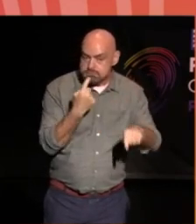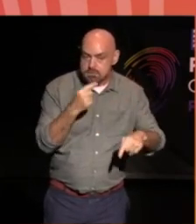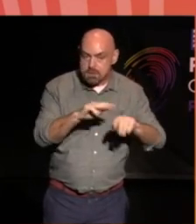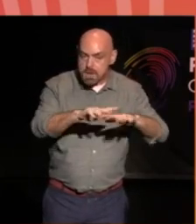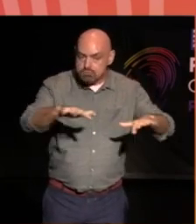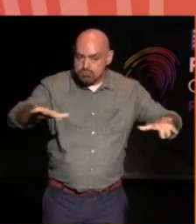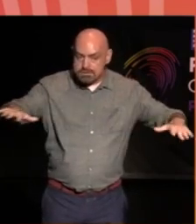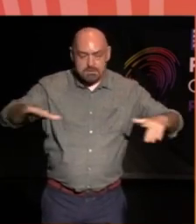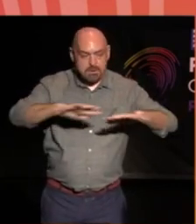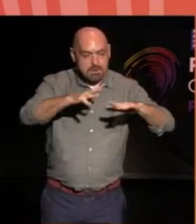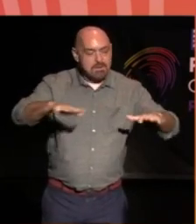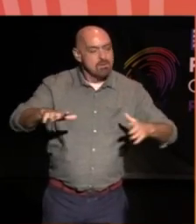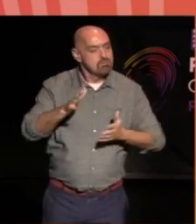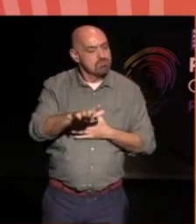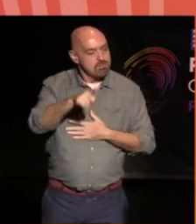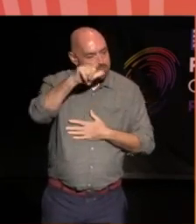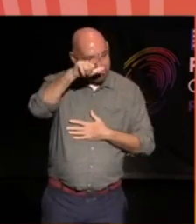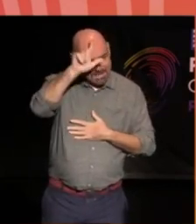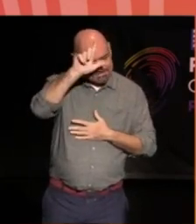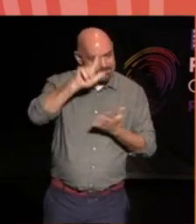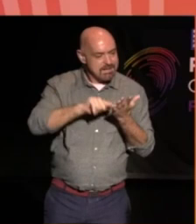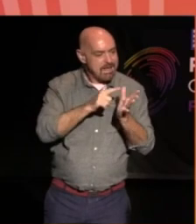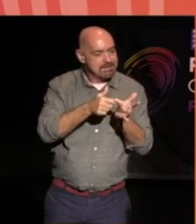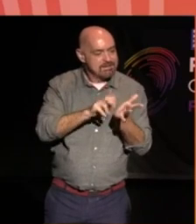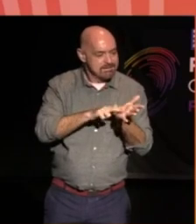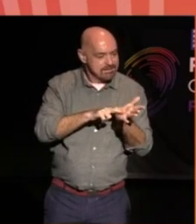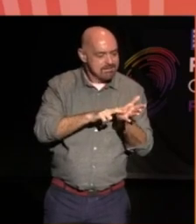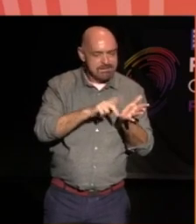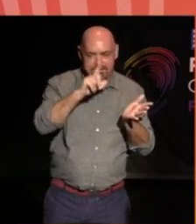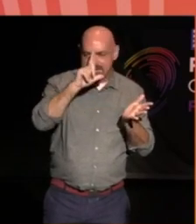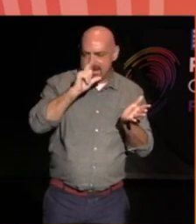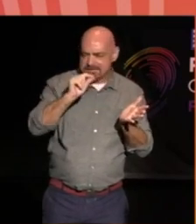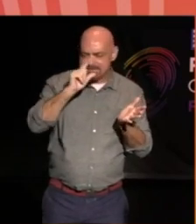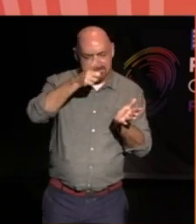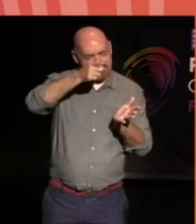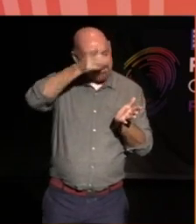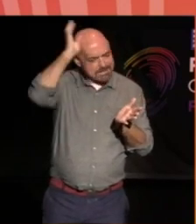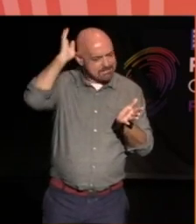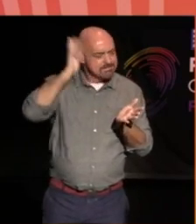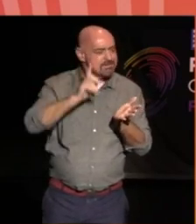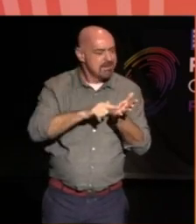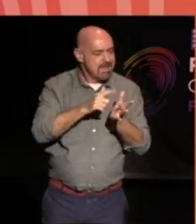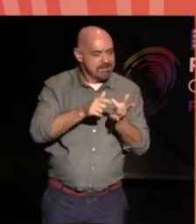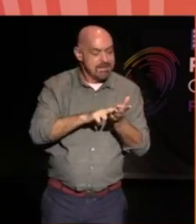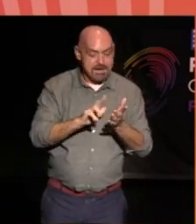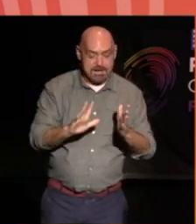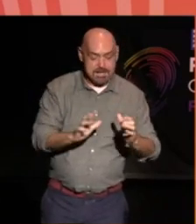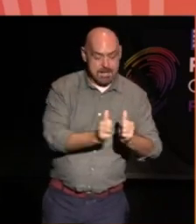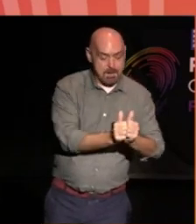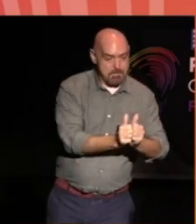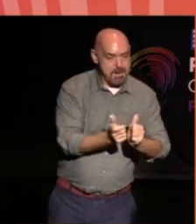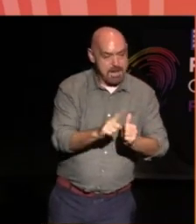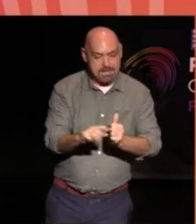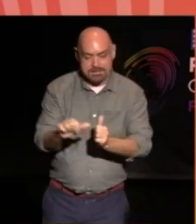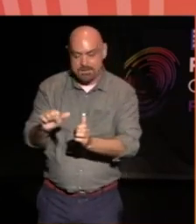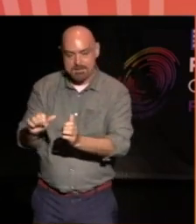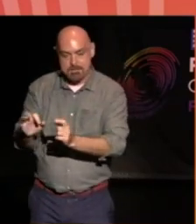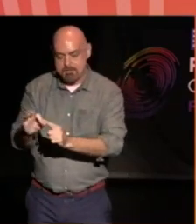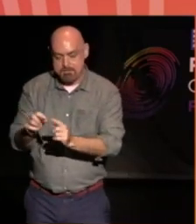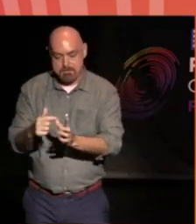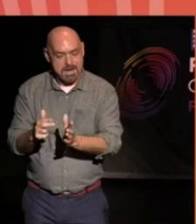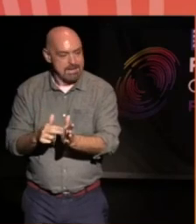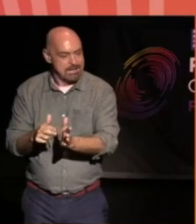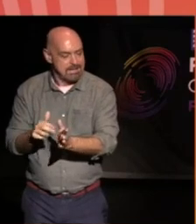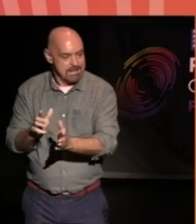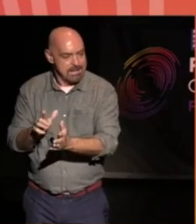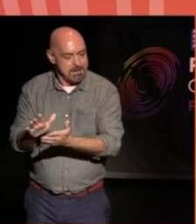it could be. But it comes from Latin. It does relate to that, actually, in a way. It's cum and panis, which is with bread. So bread